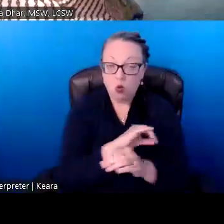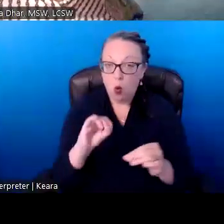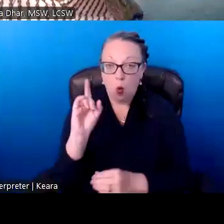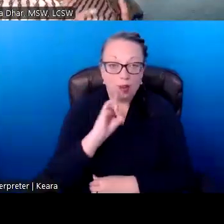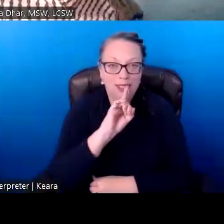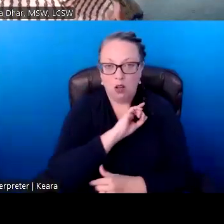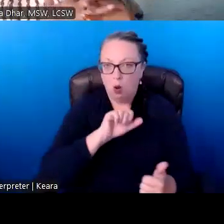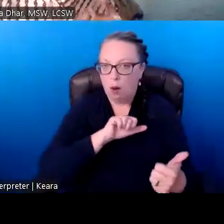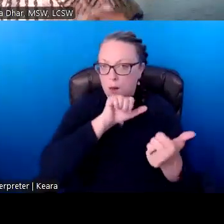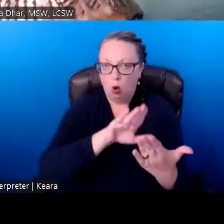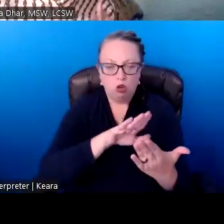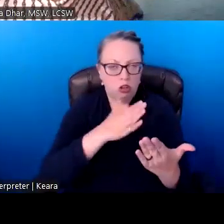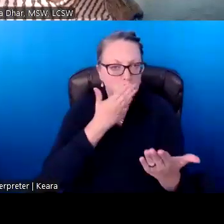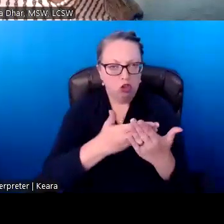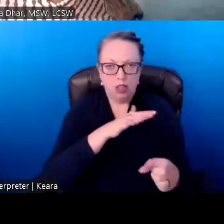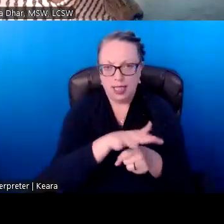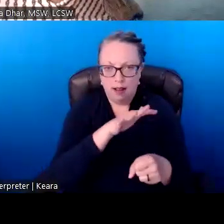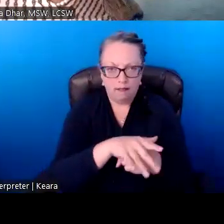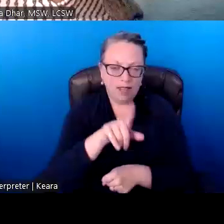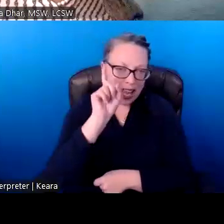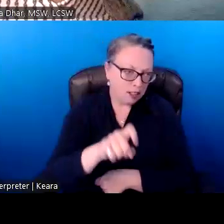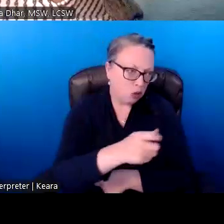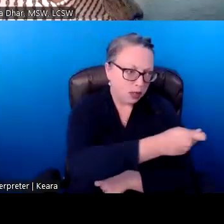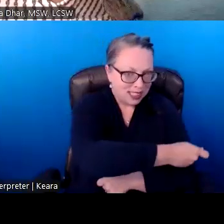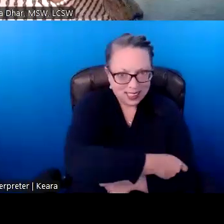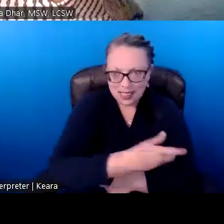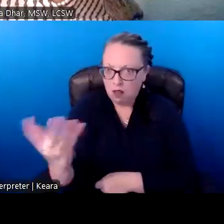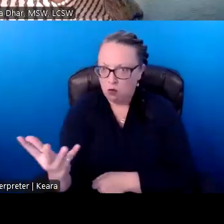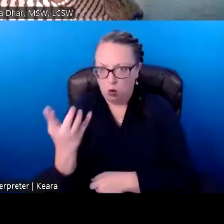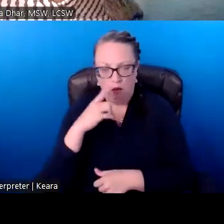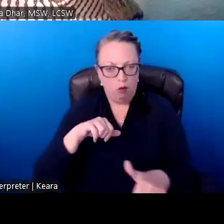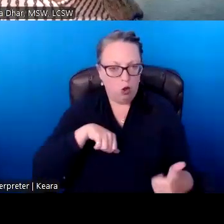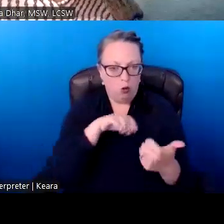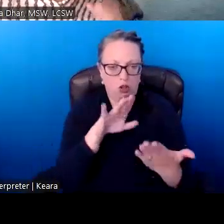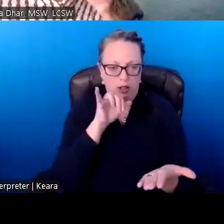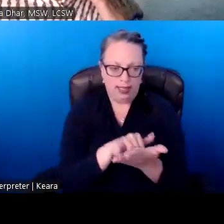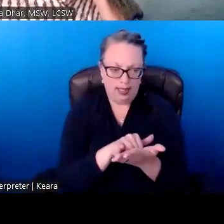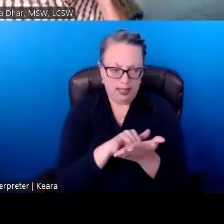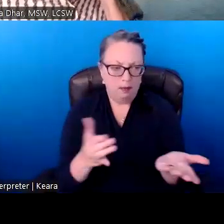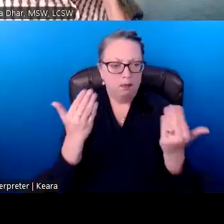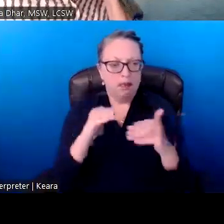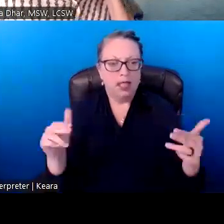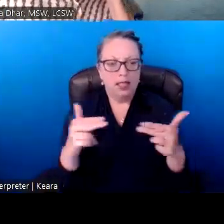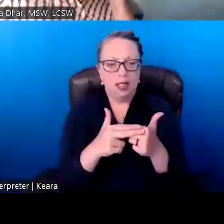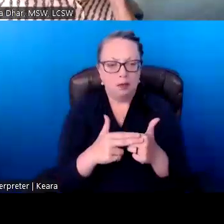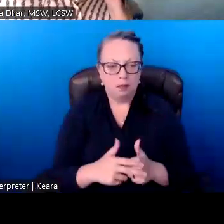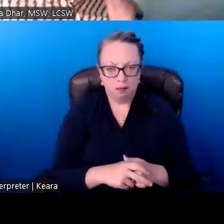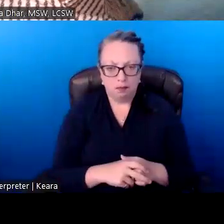adequate. It has to be a multi-pronged approach to address this need. Next slide, please.